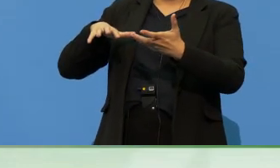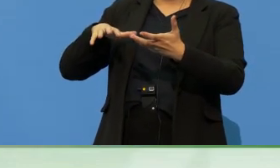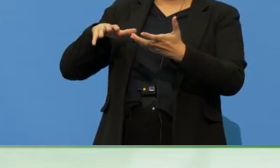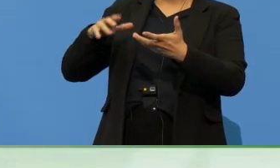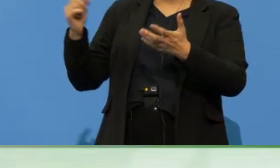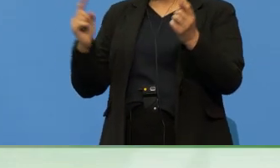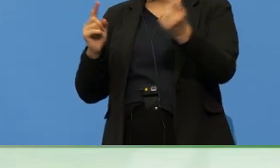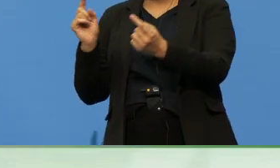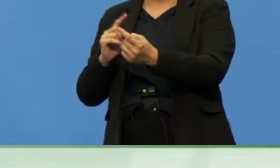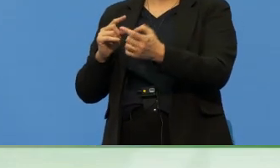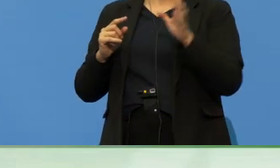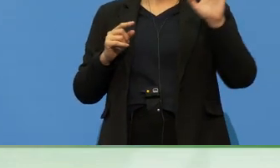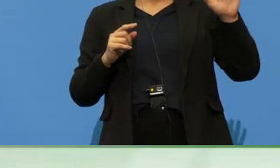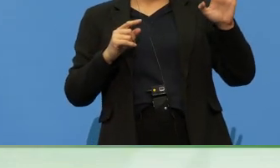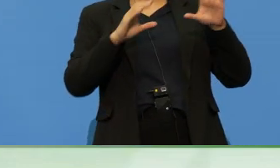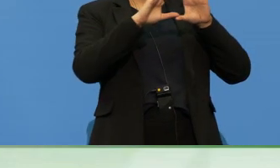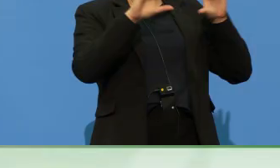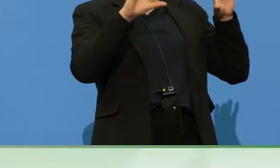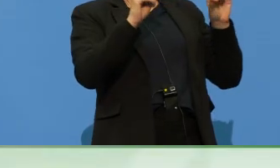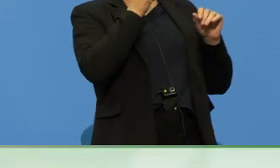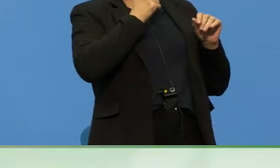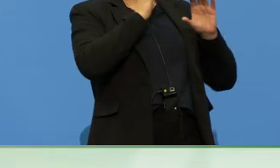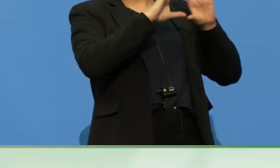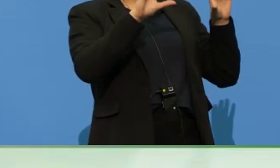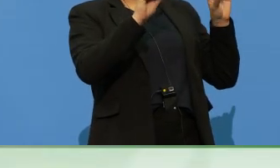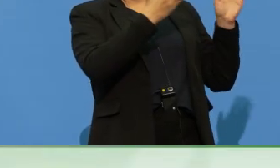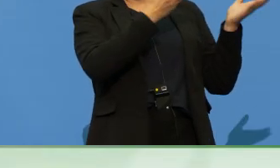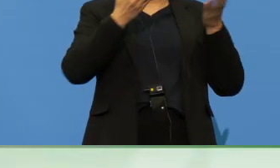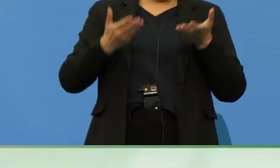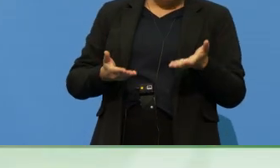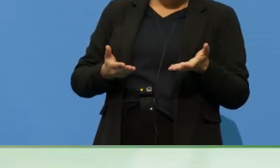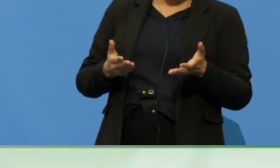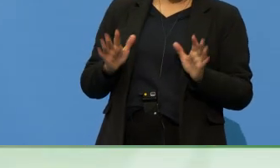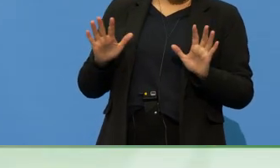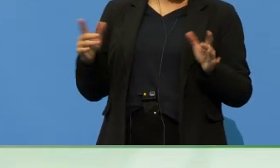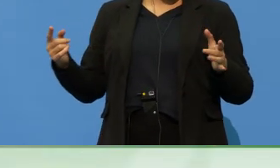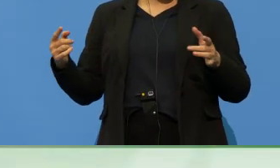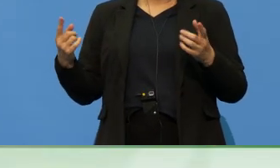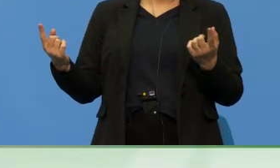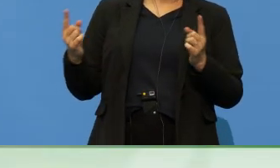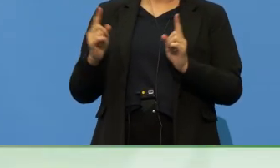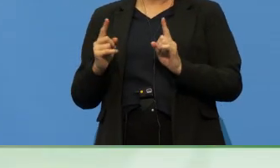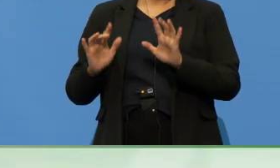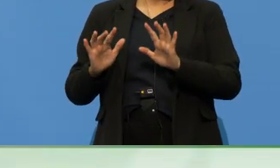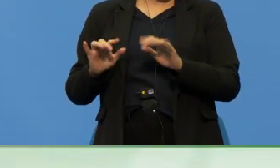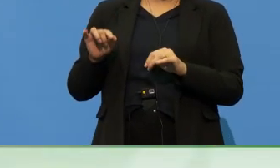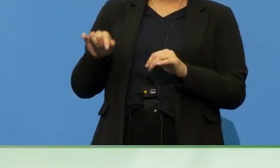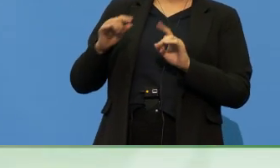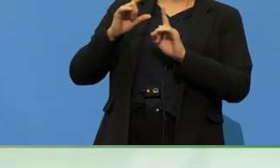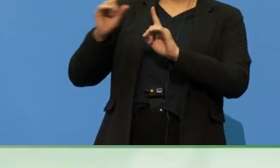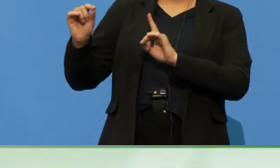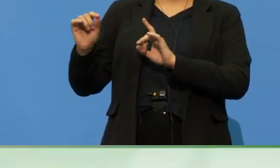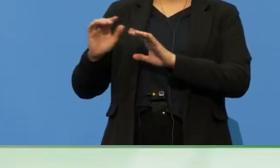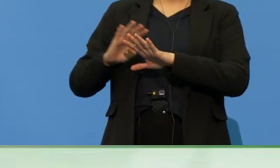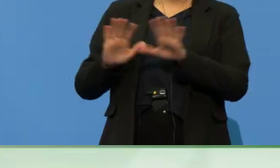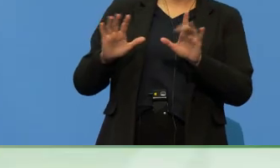also for private company. So this is for digital, and the rest is, let's say, the real life, non-digital services